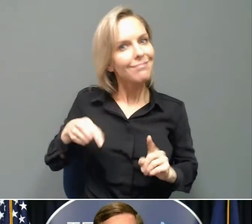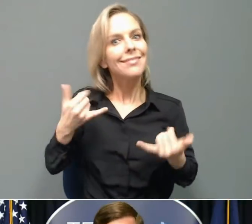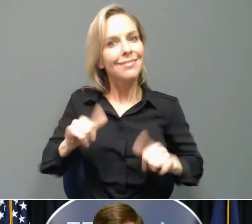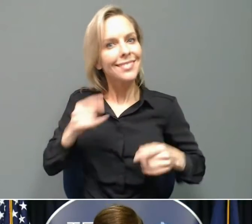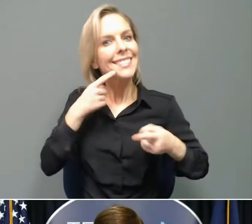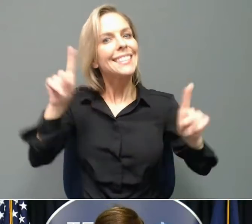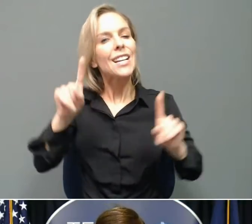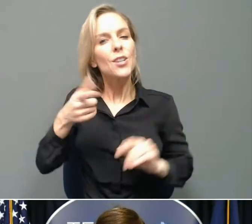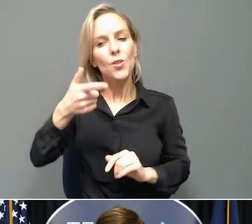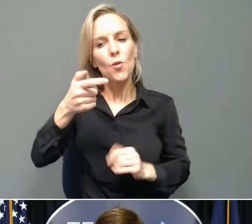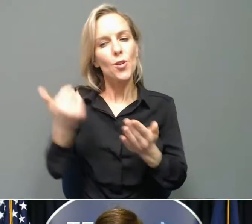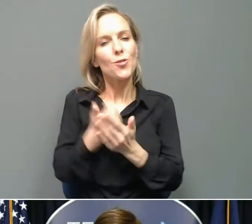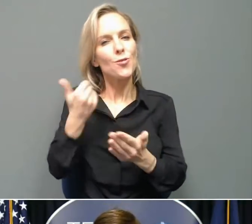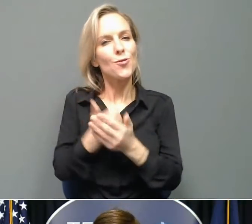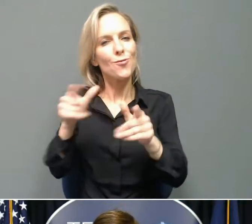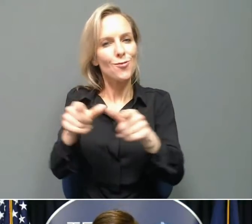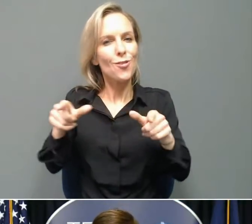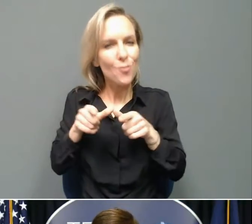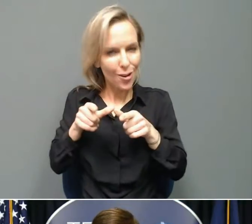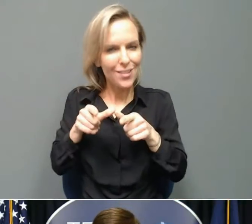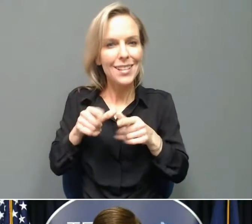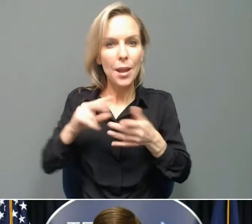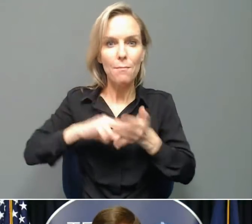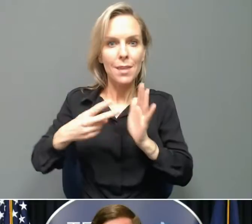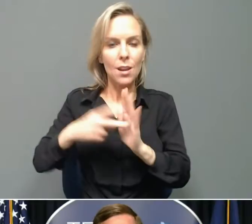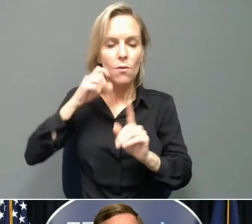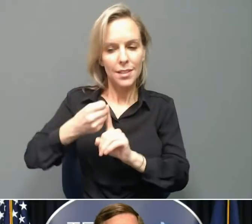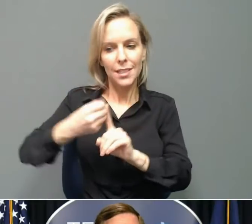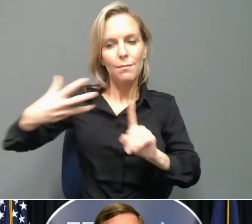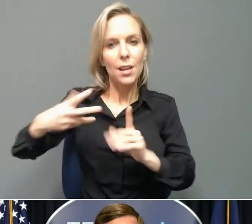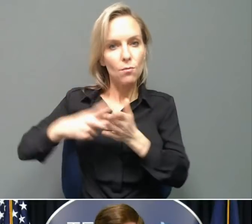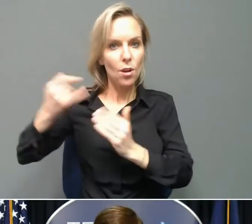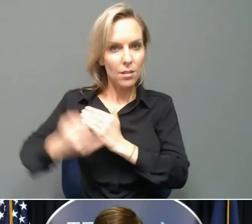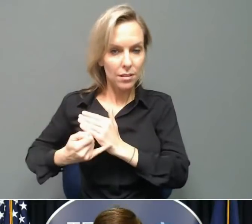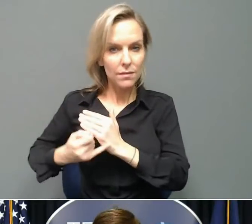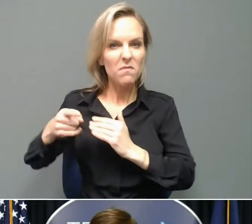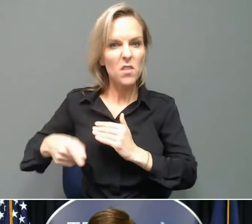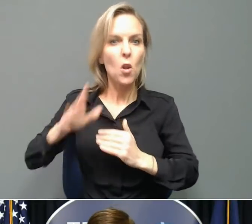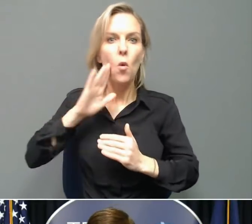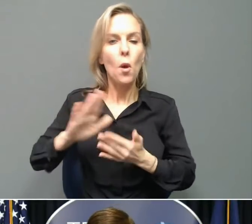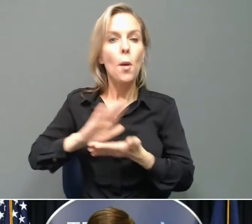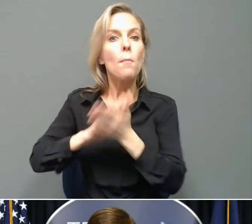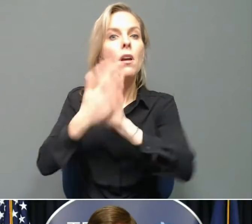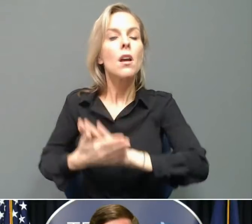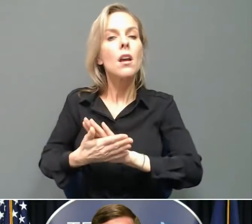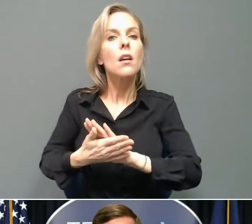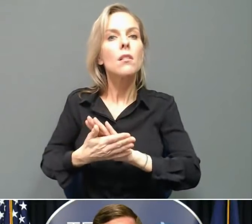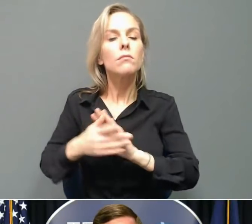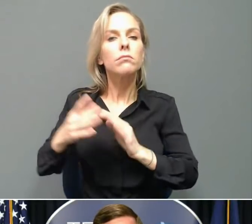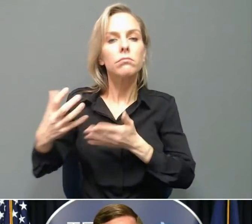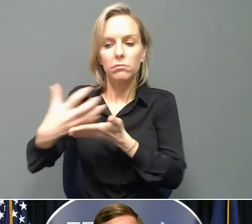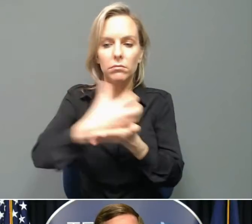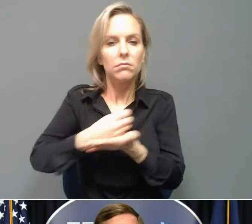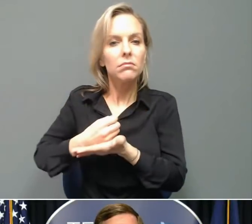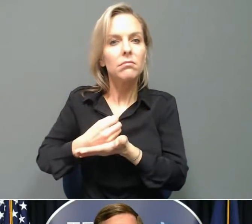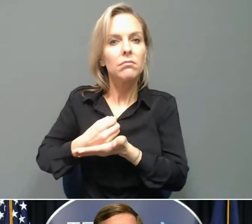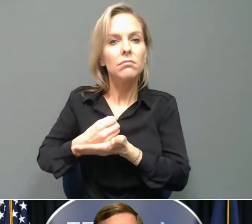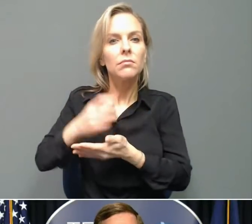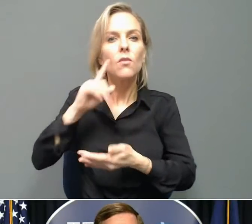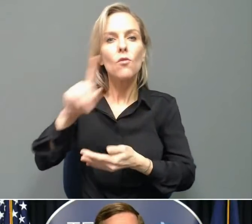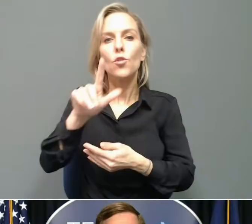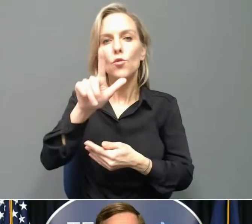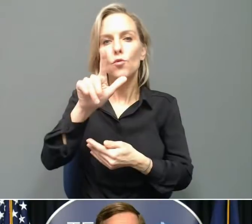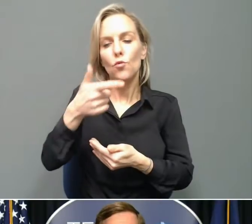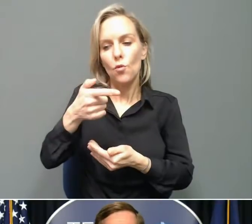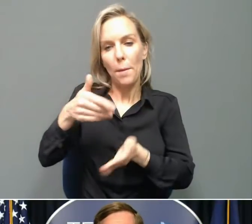expansion projects in the industry. The announcements are expected to generate over $250 million in new investments, with the promise of